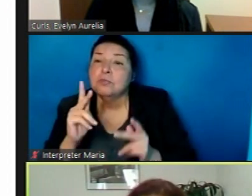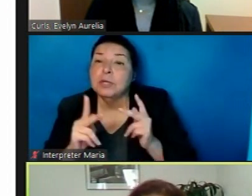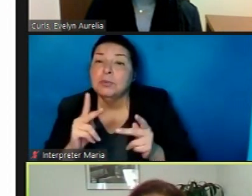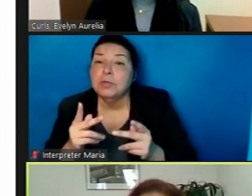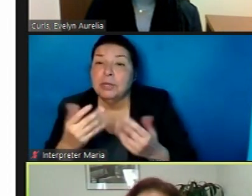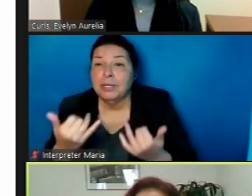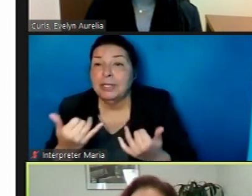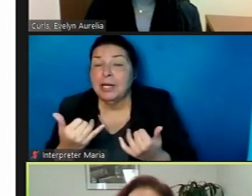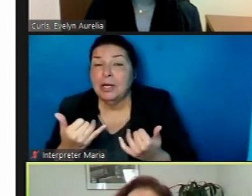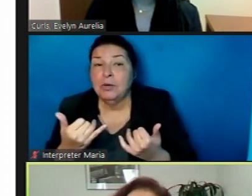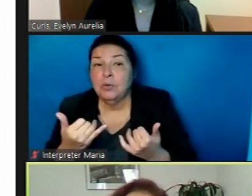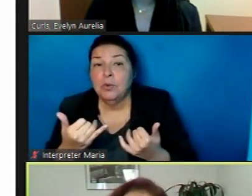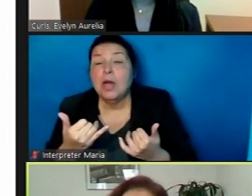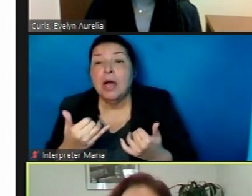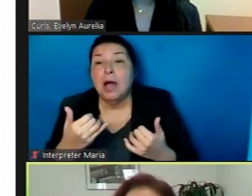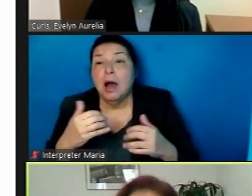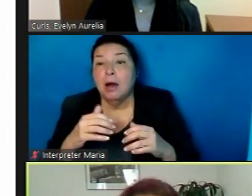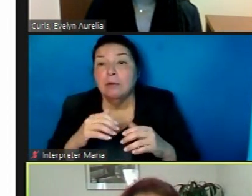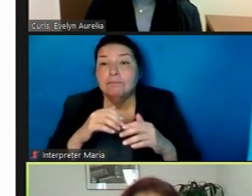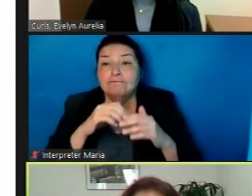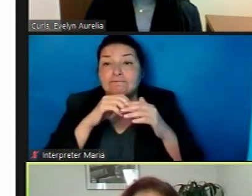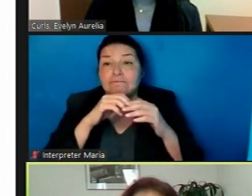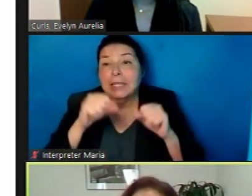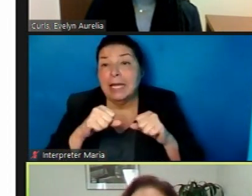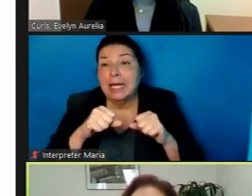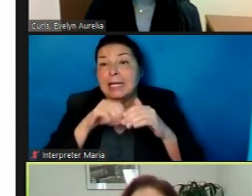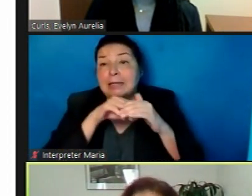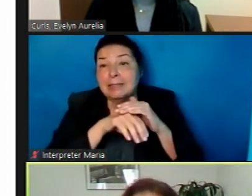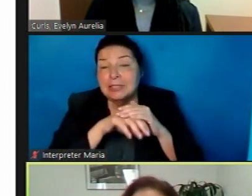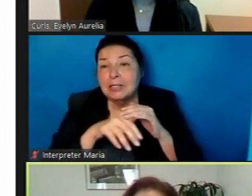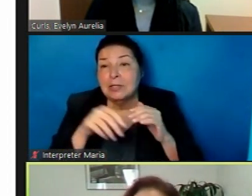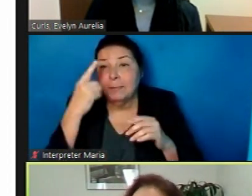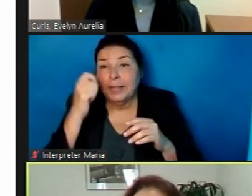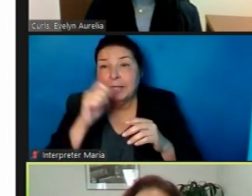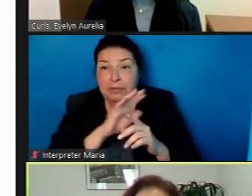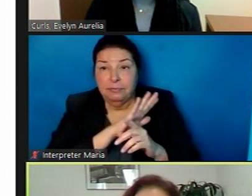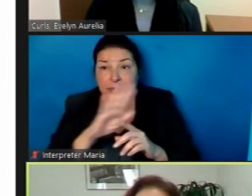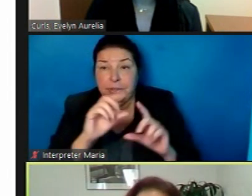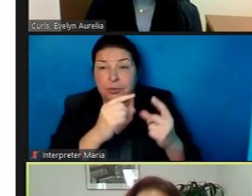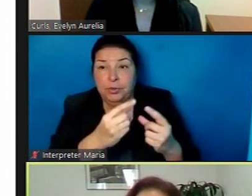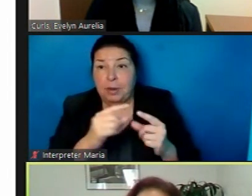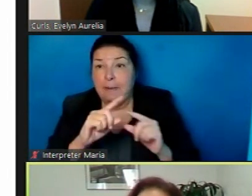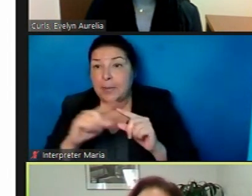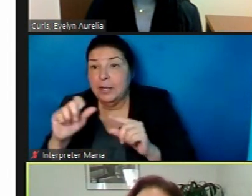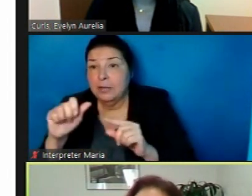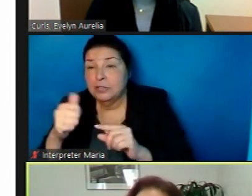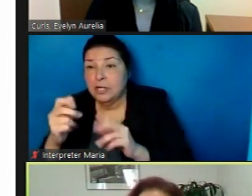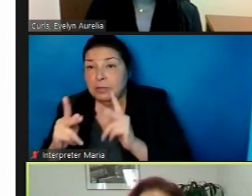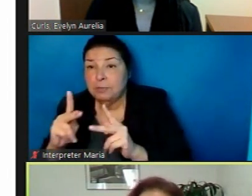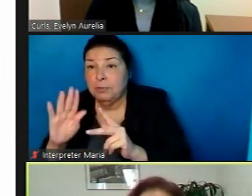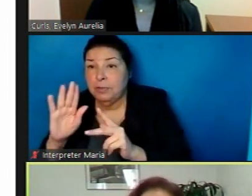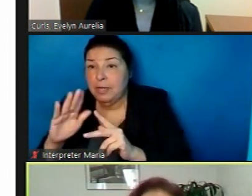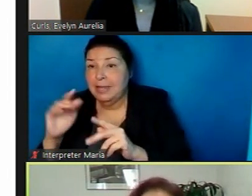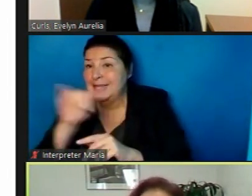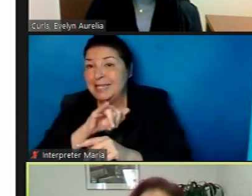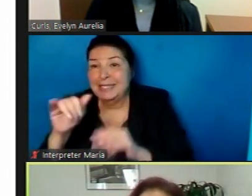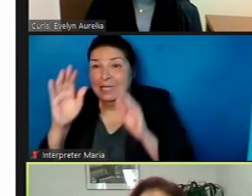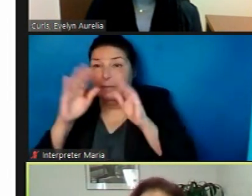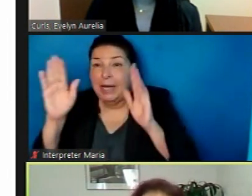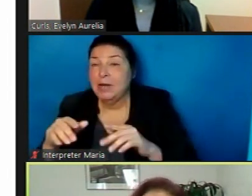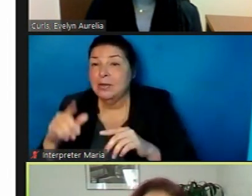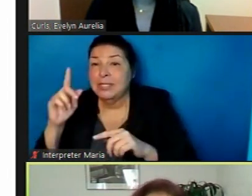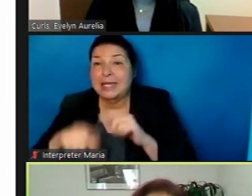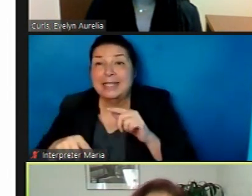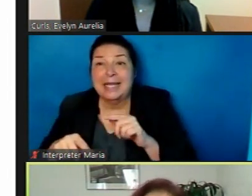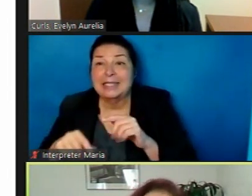eligible. And I know you talked about people still needing to wear their mask. What do people do at home? What precautions do they take until the